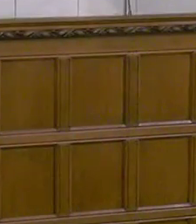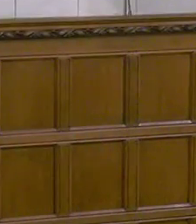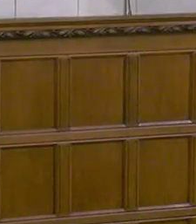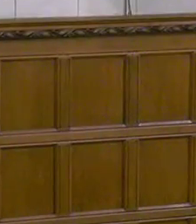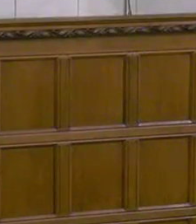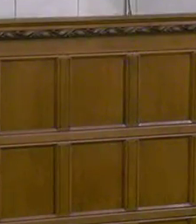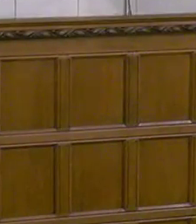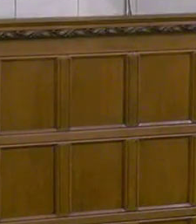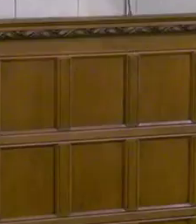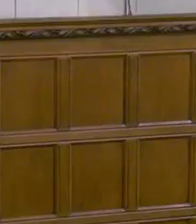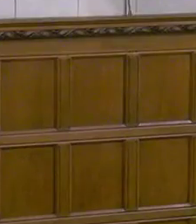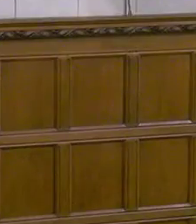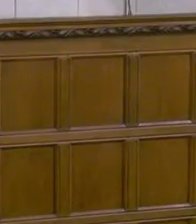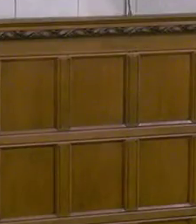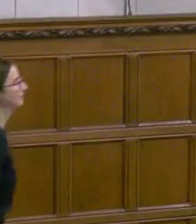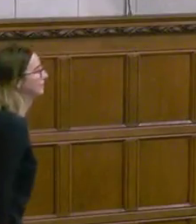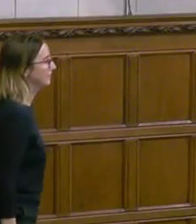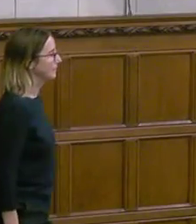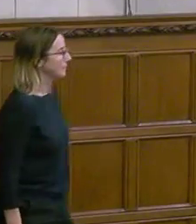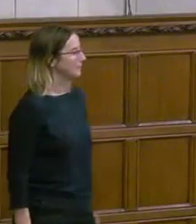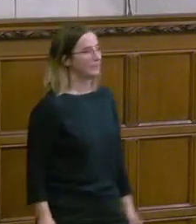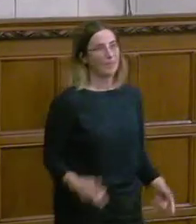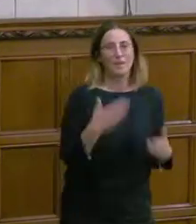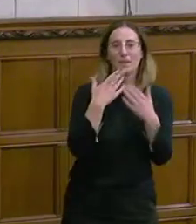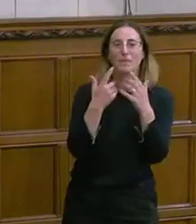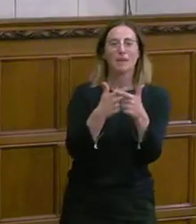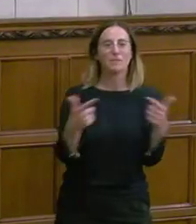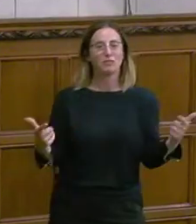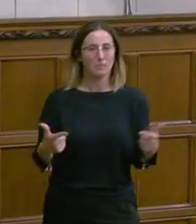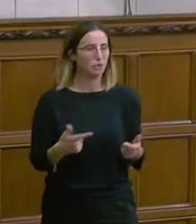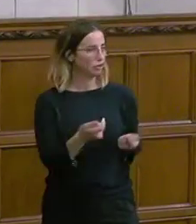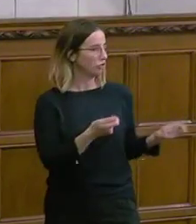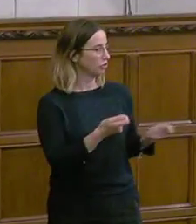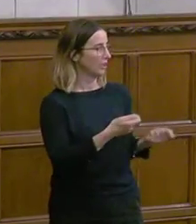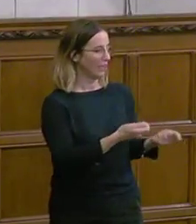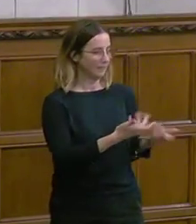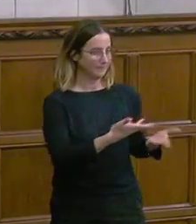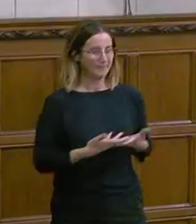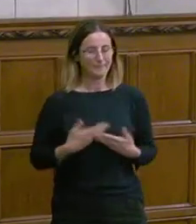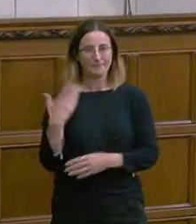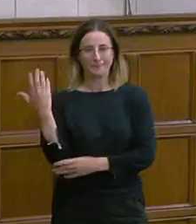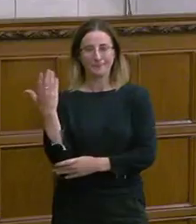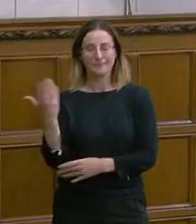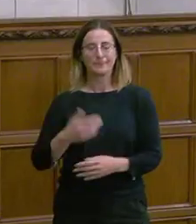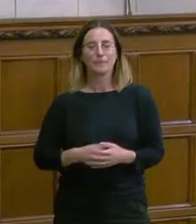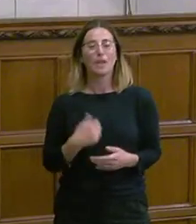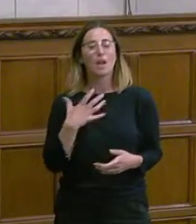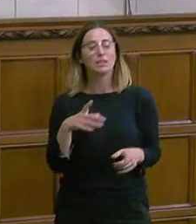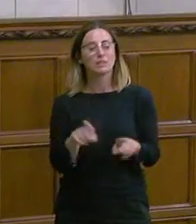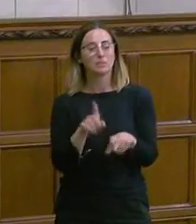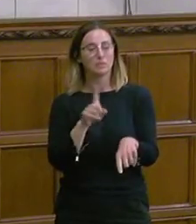for wind-up for the proposer. Minister. Thank you very much, Mr Stringer. It's a pleasure to serve under your chairmanship. I would also like